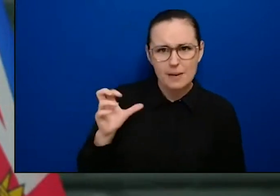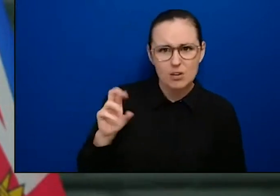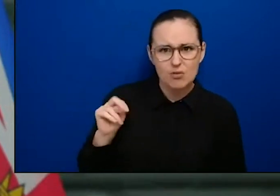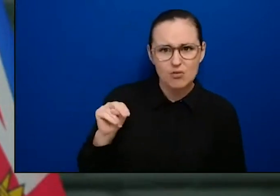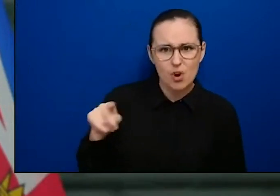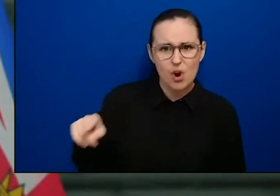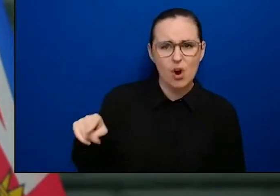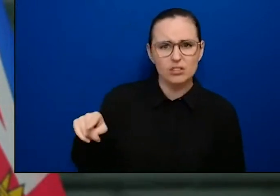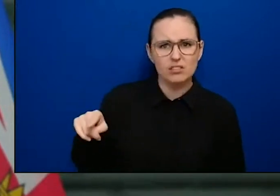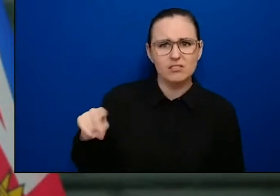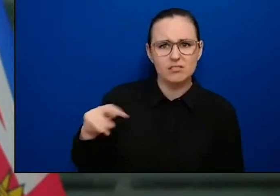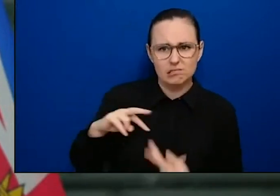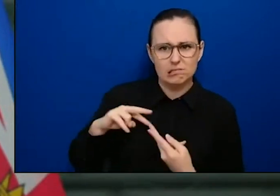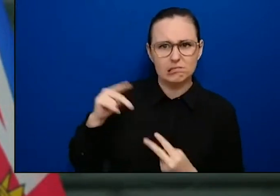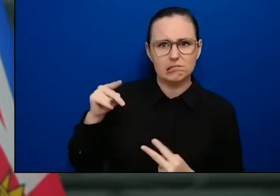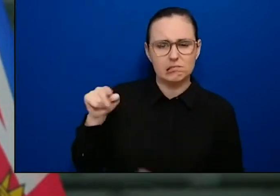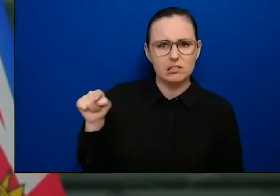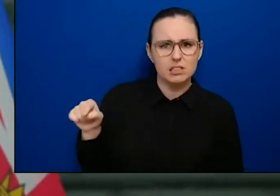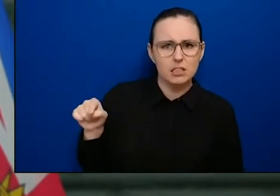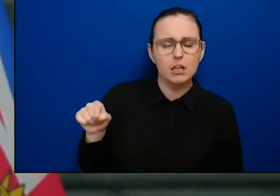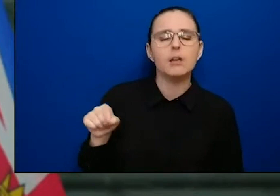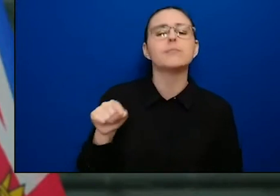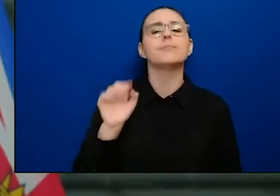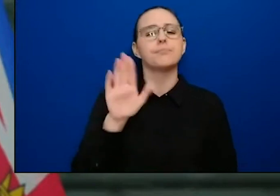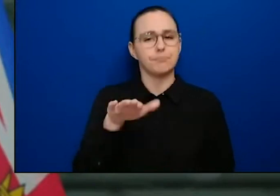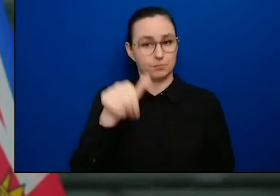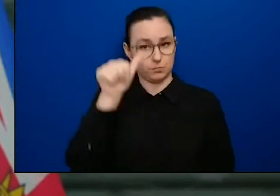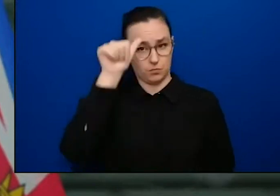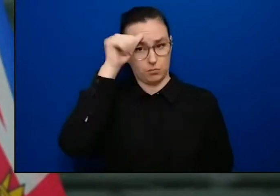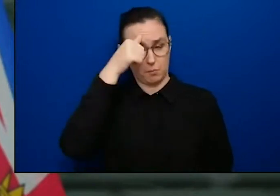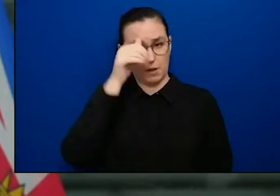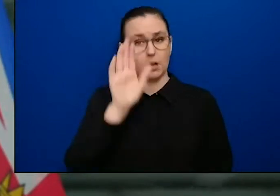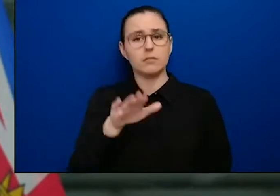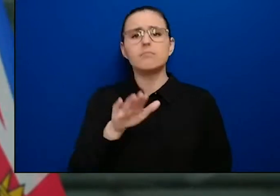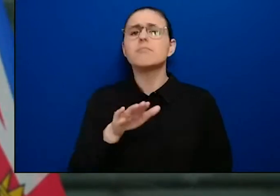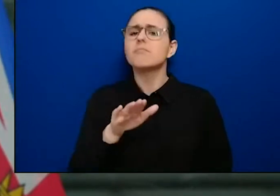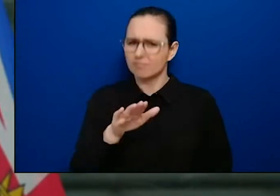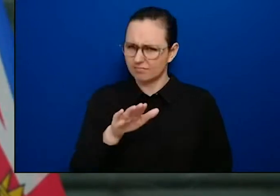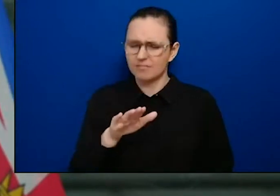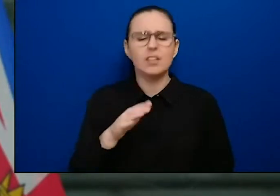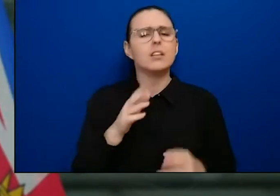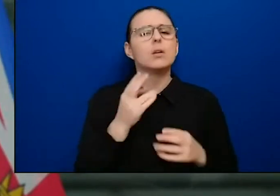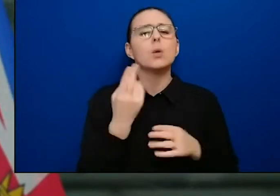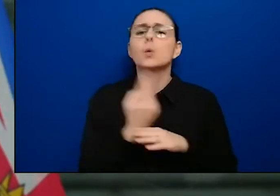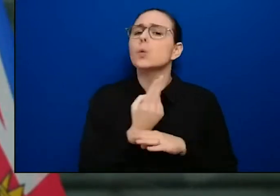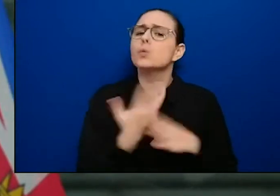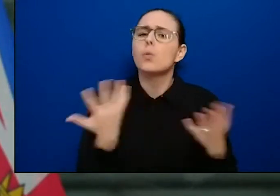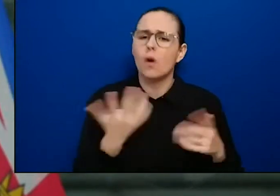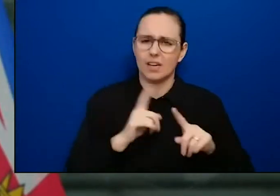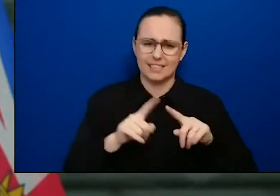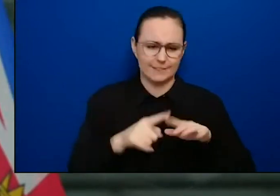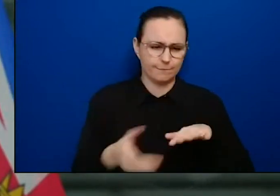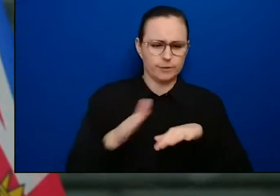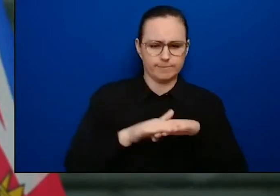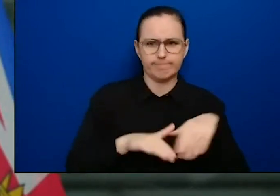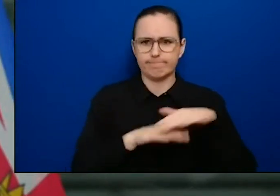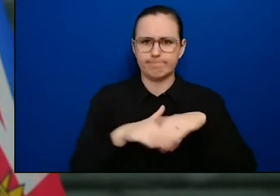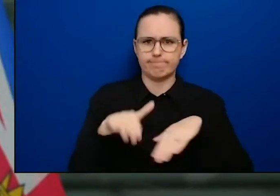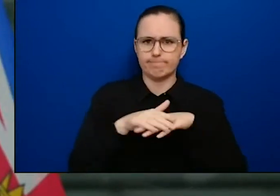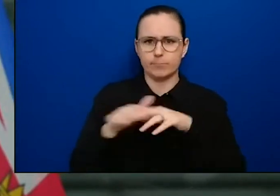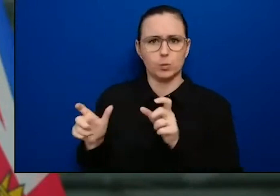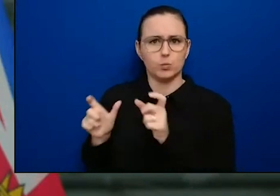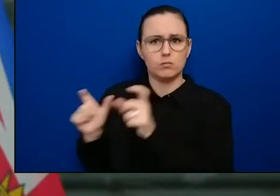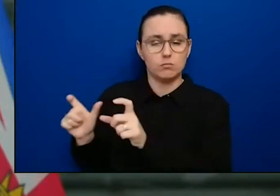protection as we head into winter and into the high days and holidays ahead. This includes washing your hands